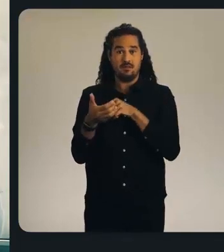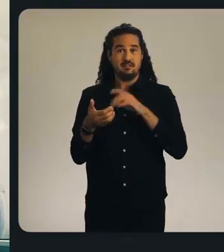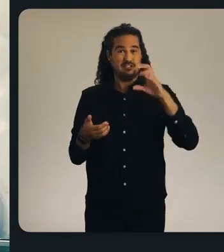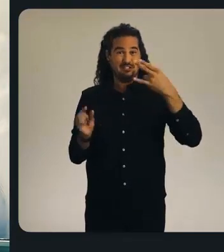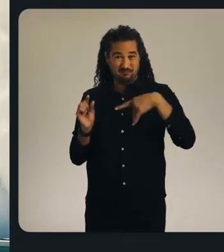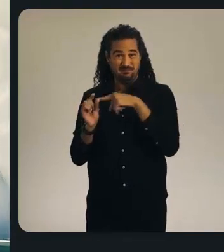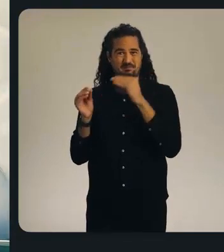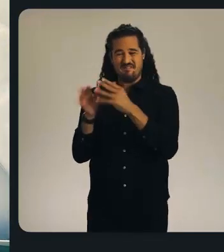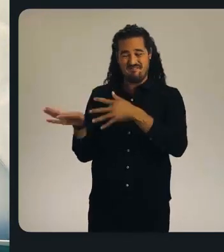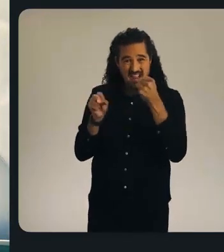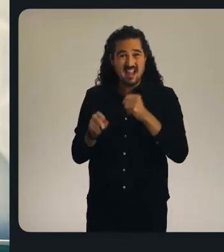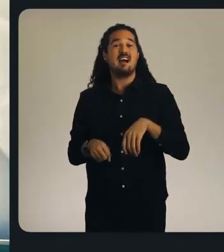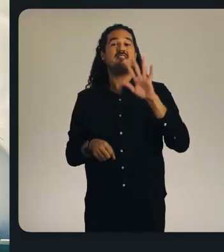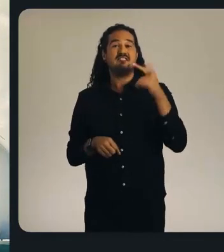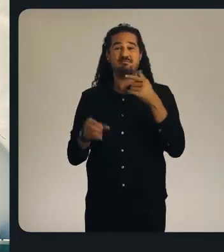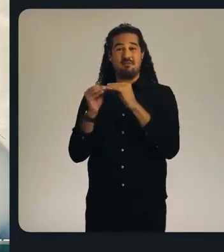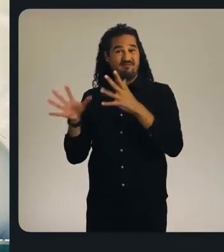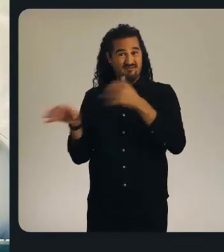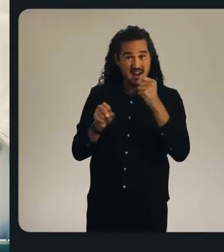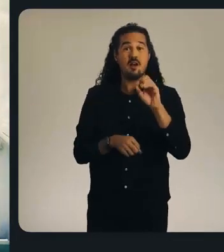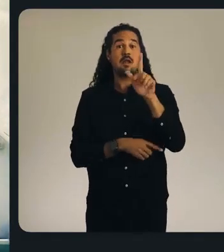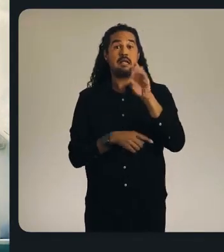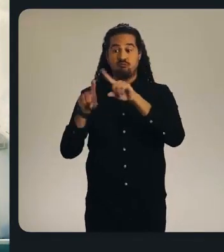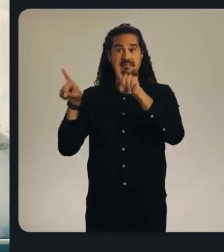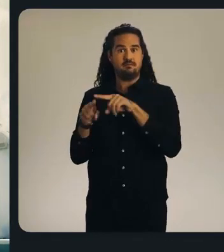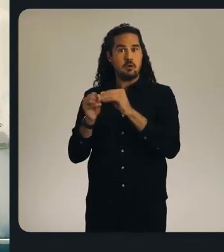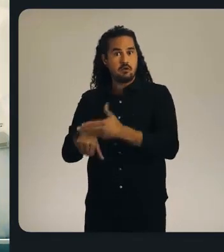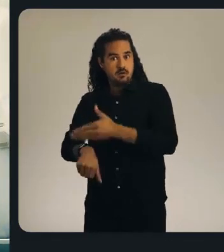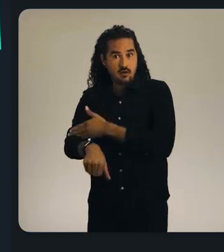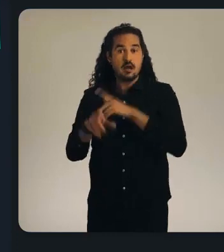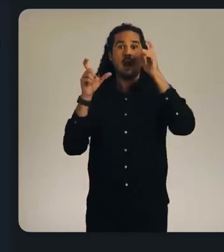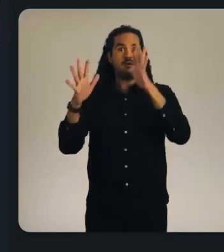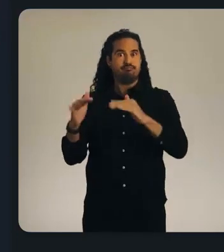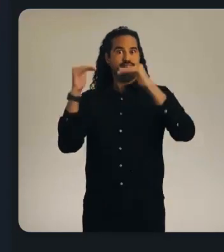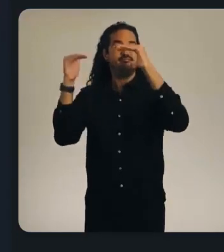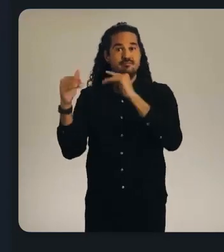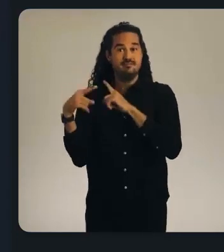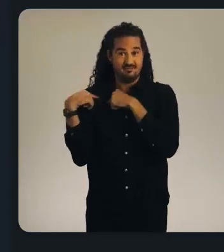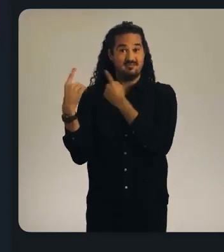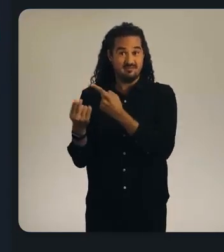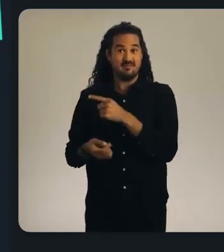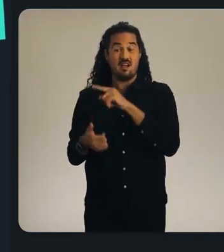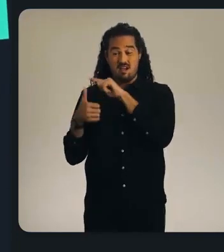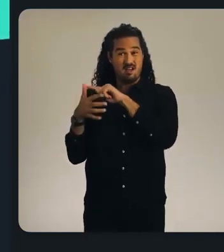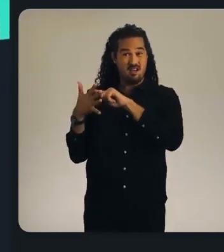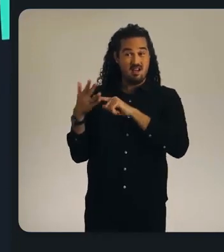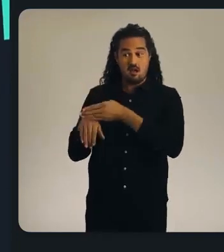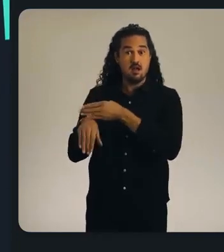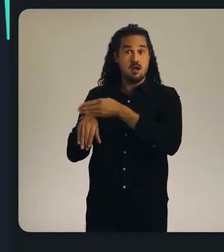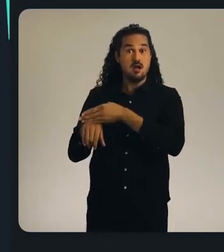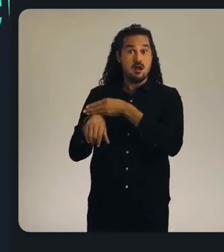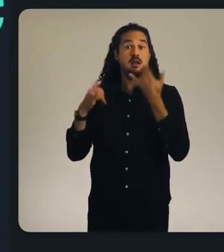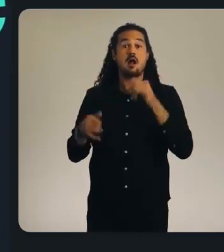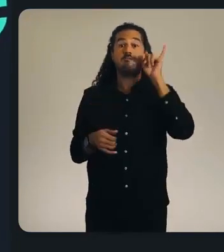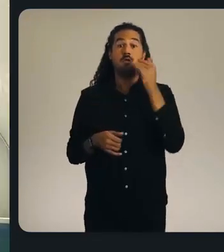5G speeds, a brighter OLED display, and the most advanced dual camera system ever in an iPhone. And with all these new capabilities, the iPhone 13 lineup